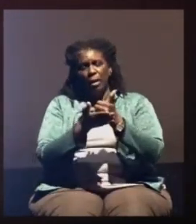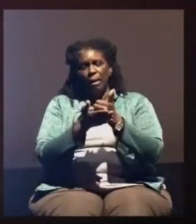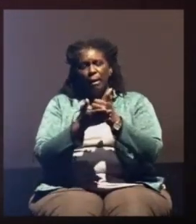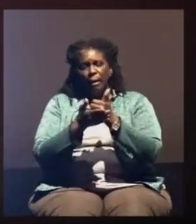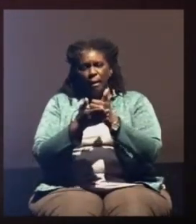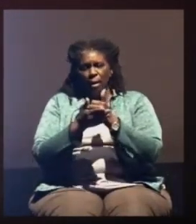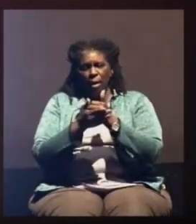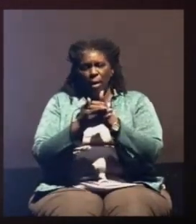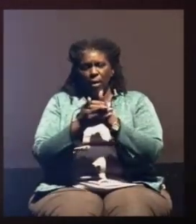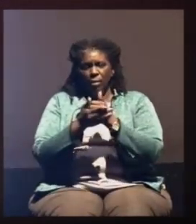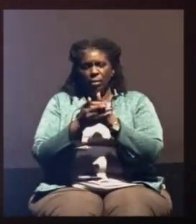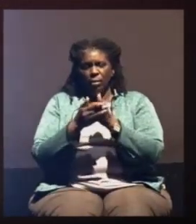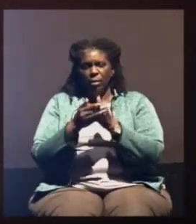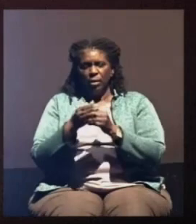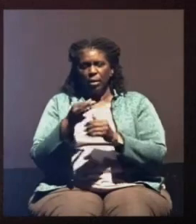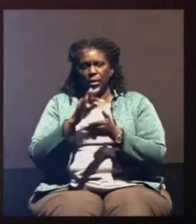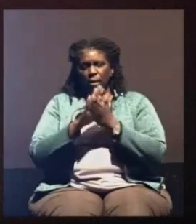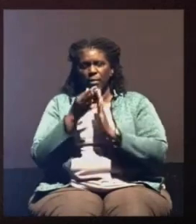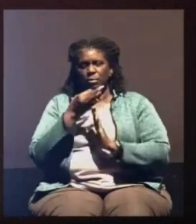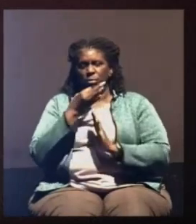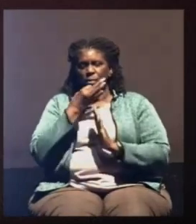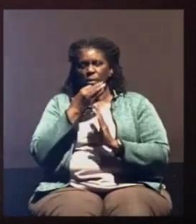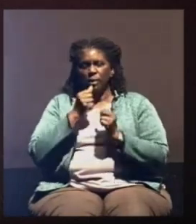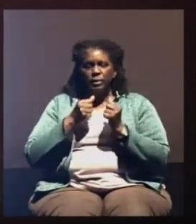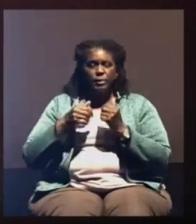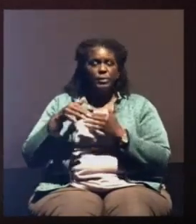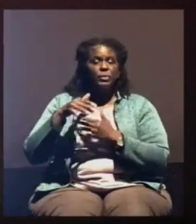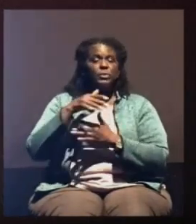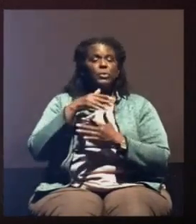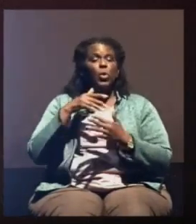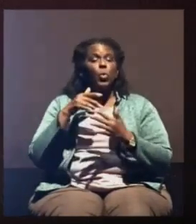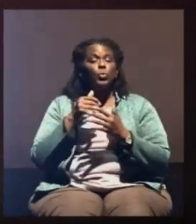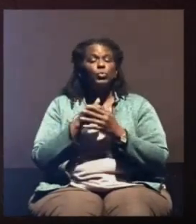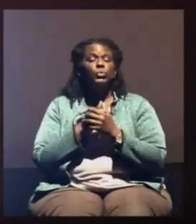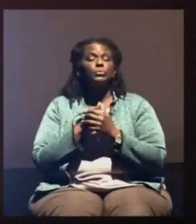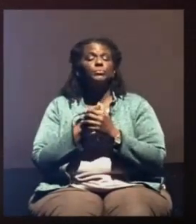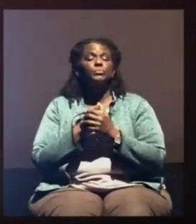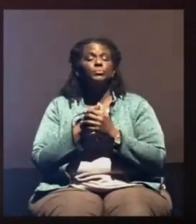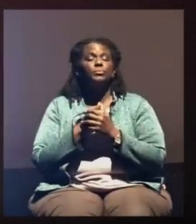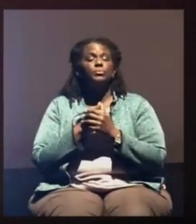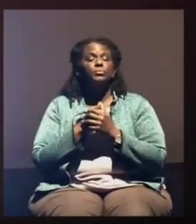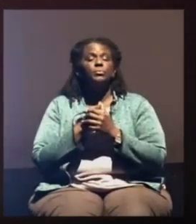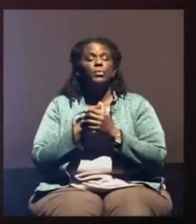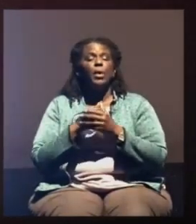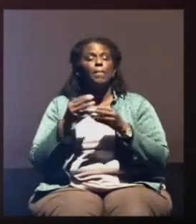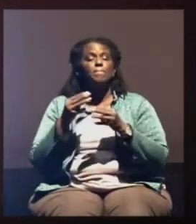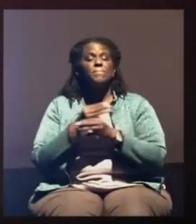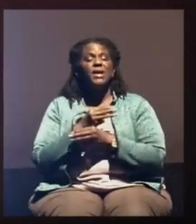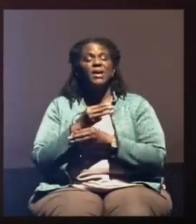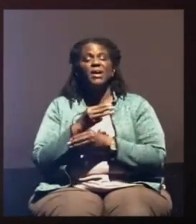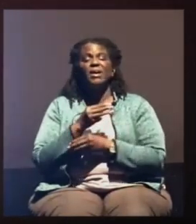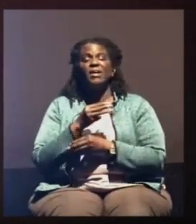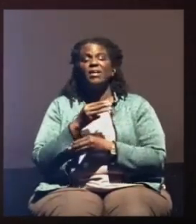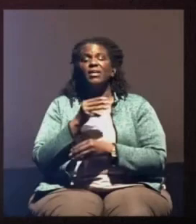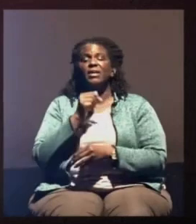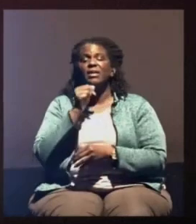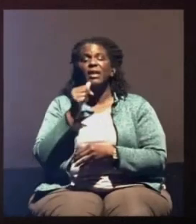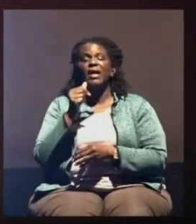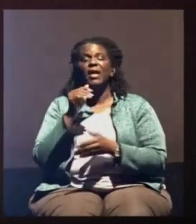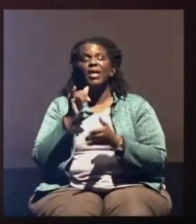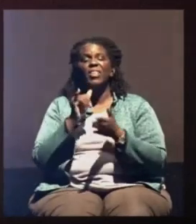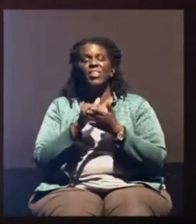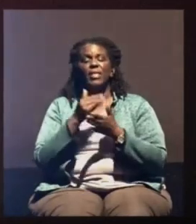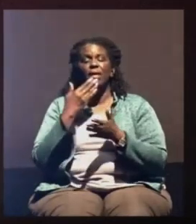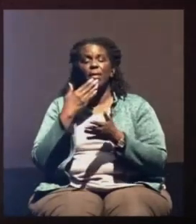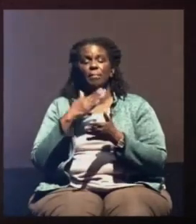and social skills. His RED talk is called Math, It Ain't That Bad. I'll be very interested to see why he thinks I should have gotten a better